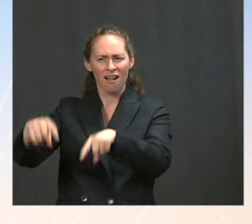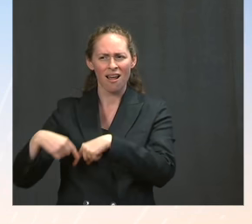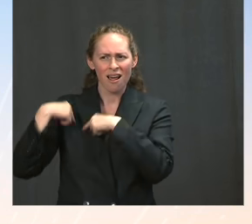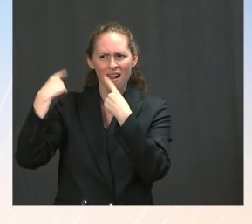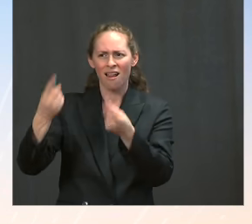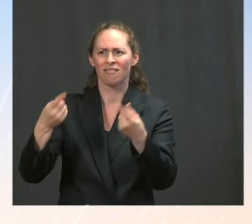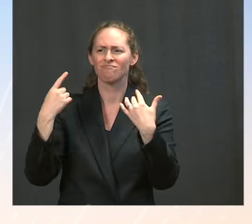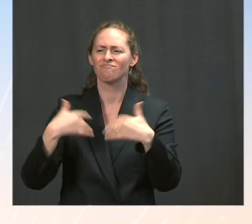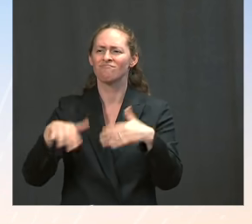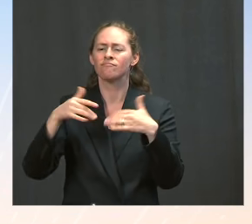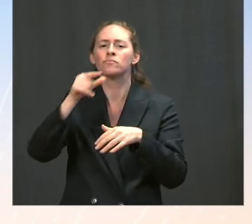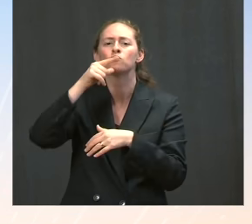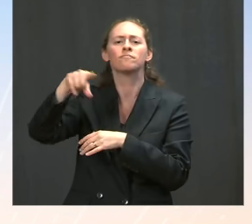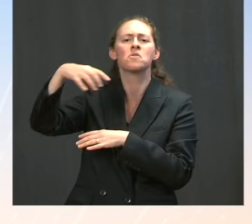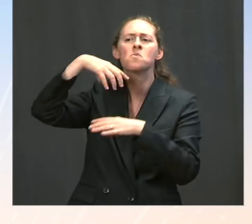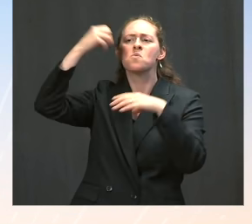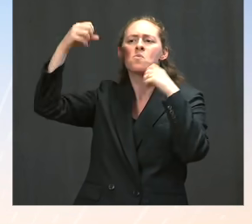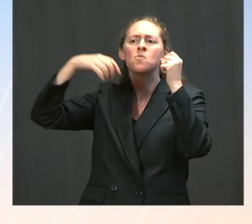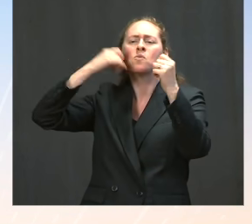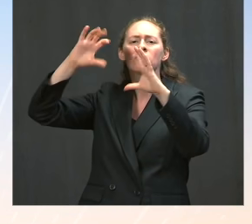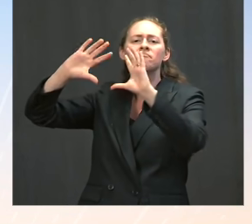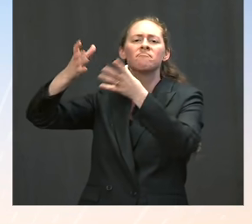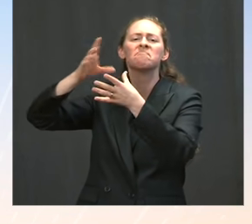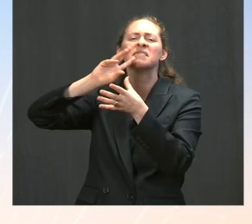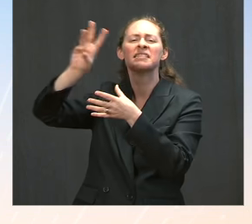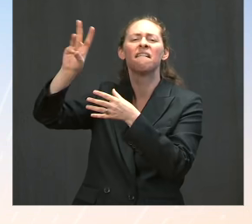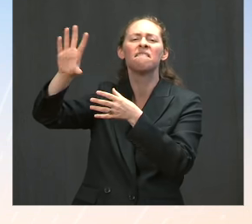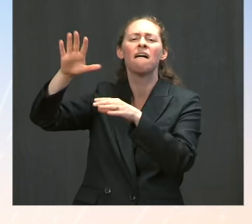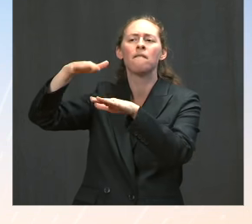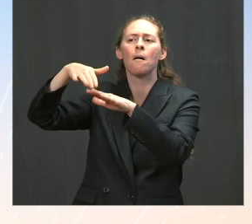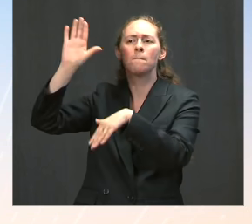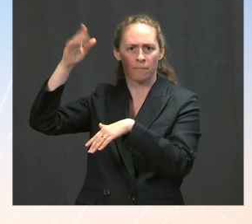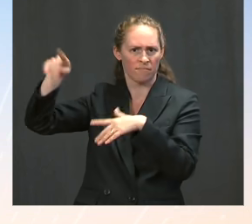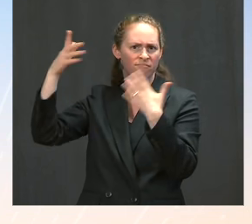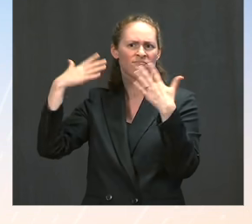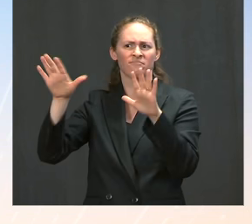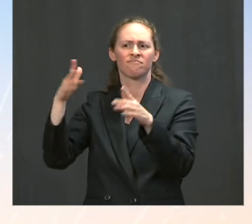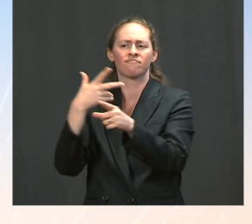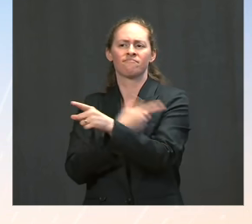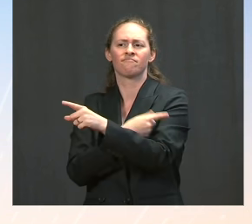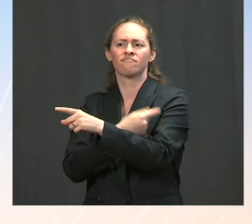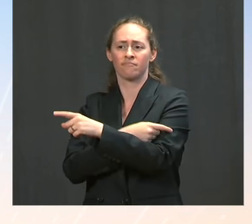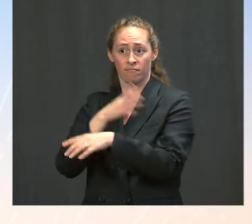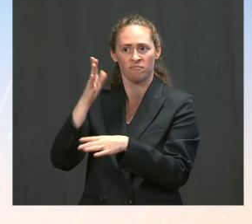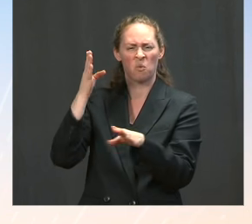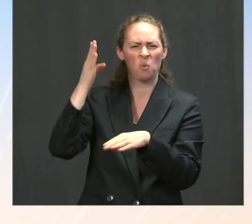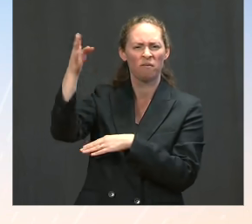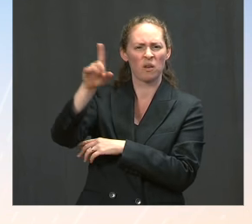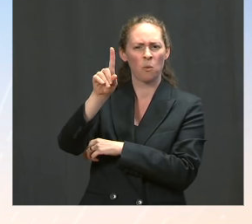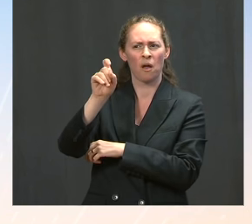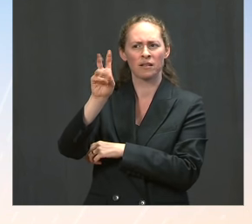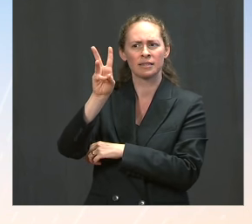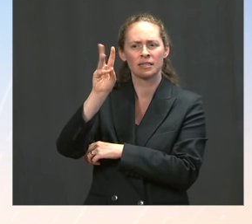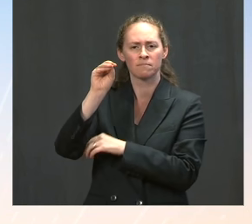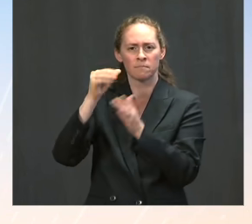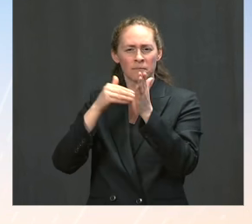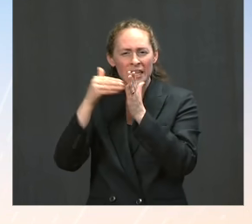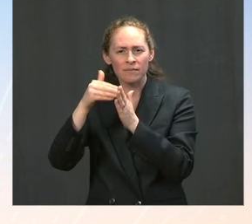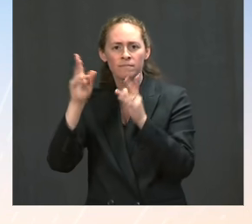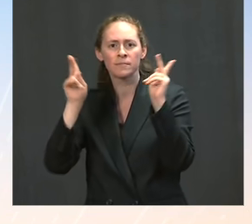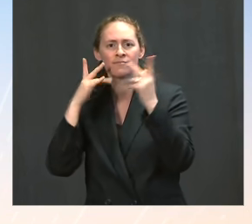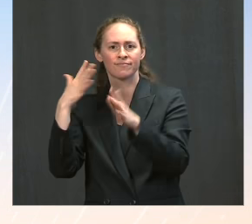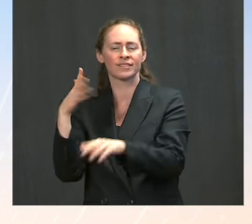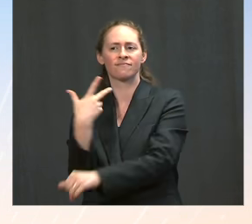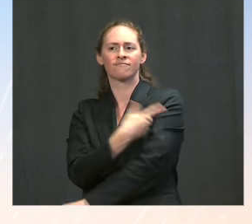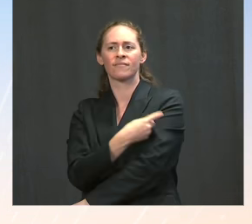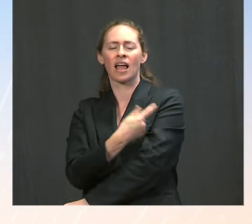Almost 70% of adults are vaccinated. 162 million Americans are vaccinated. That is certainly